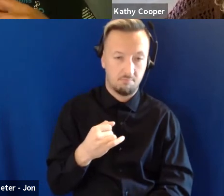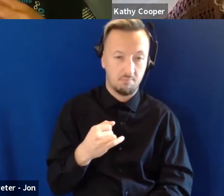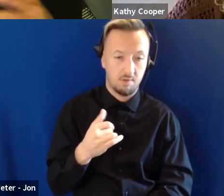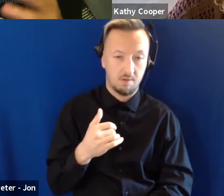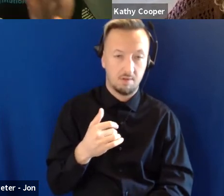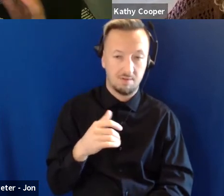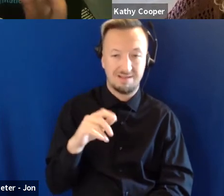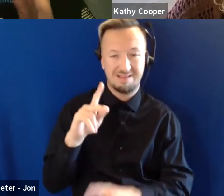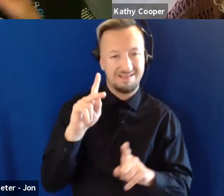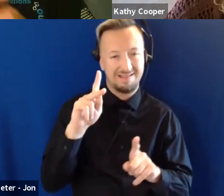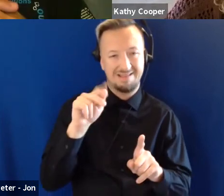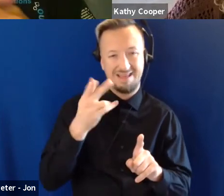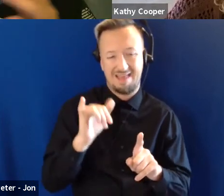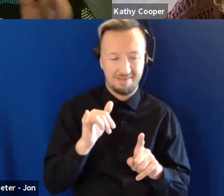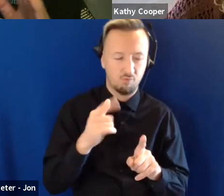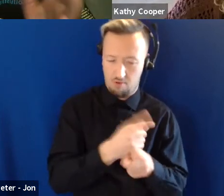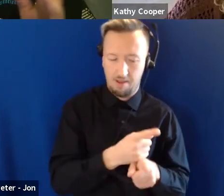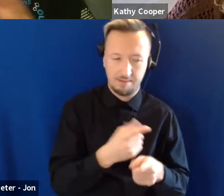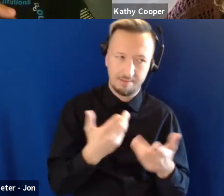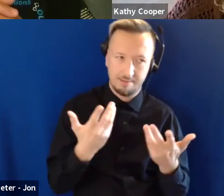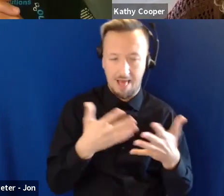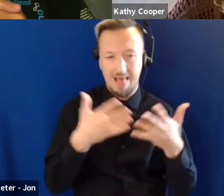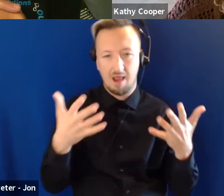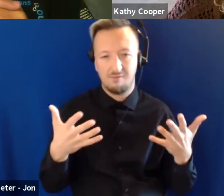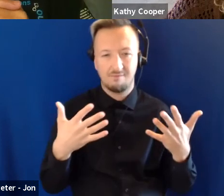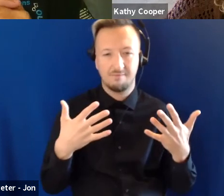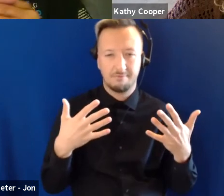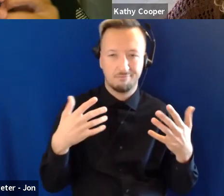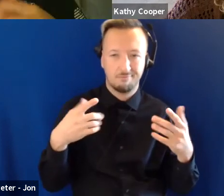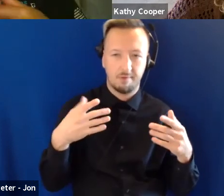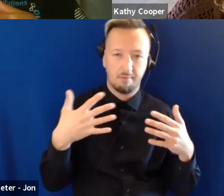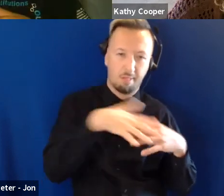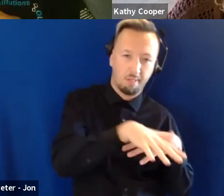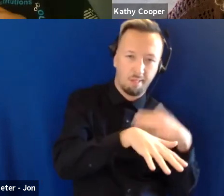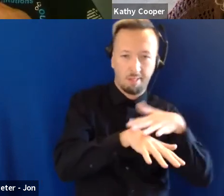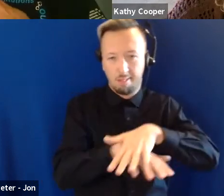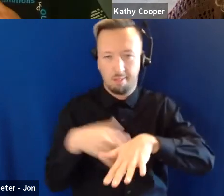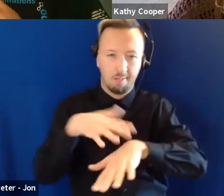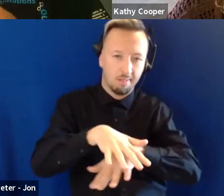yeah, and Kathy's right. There's a lot of sort of cross pollination, shall we say.